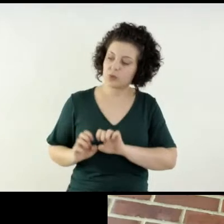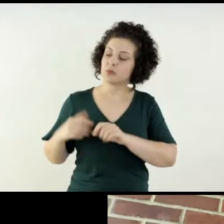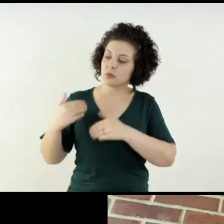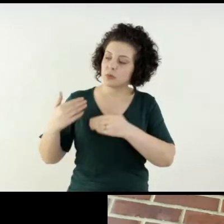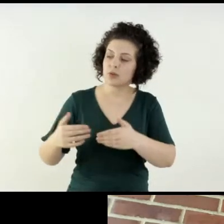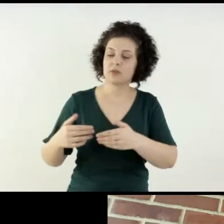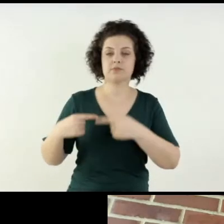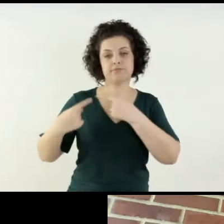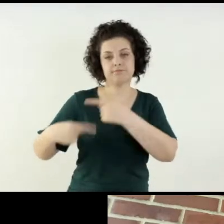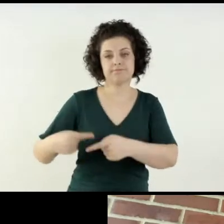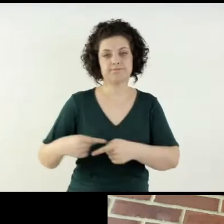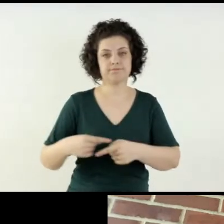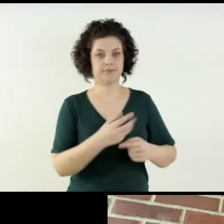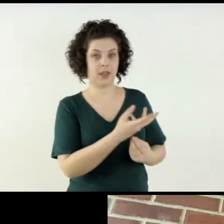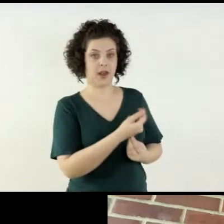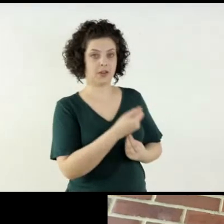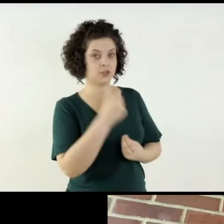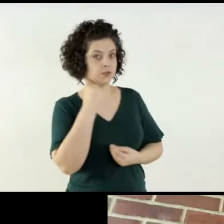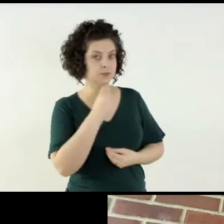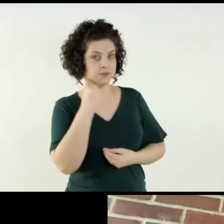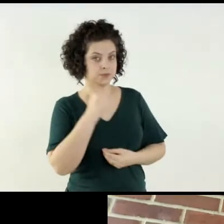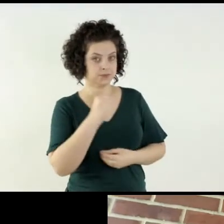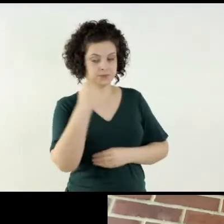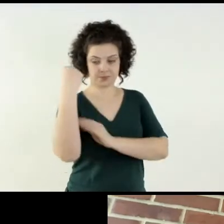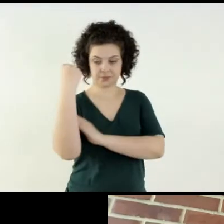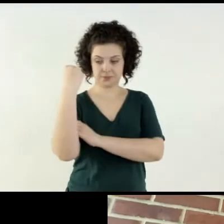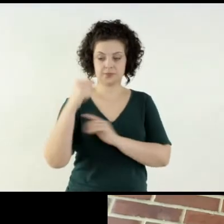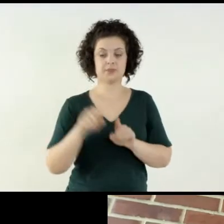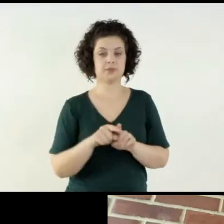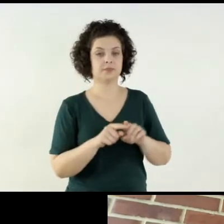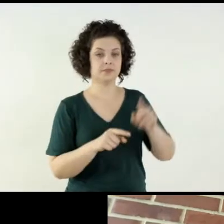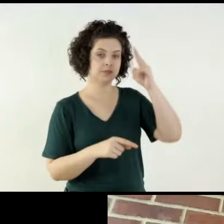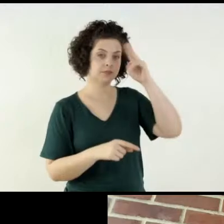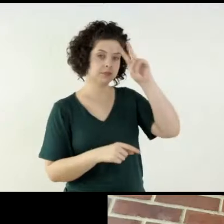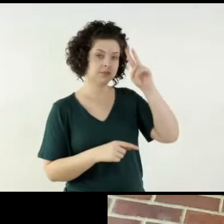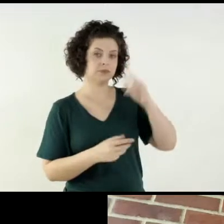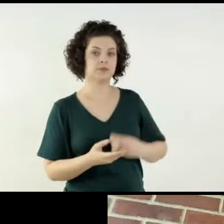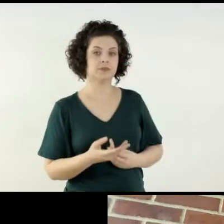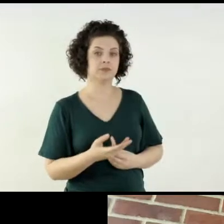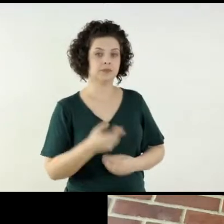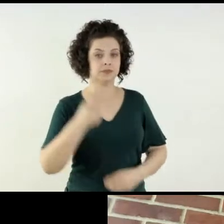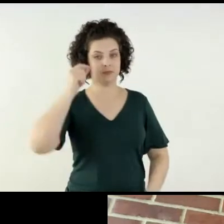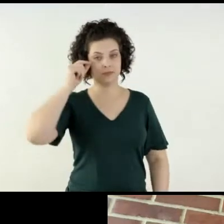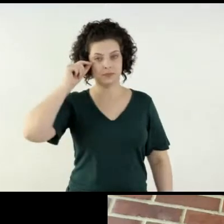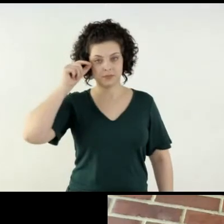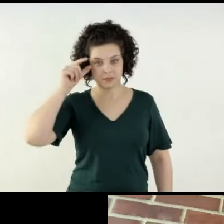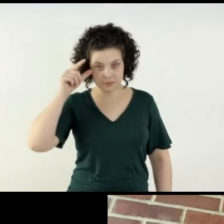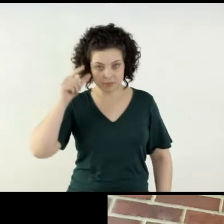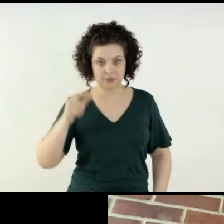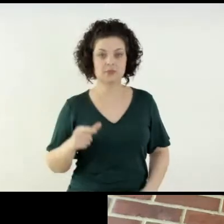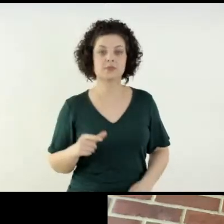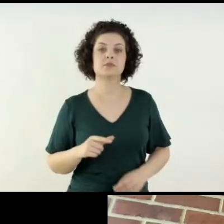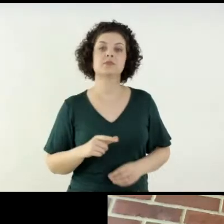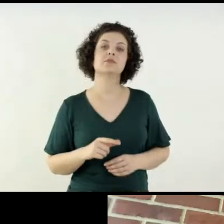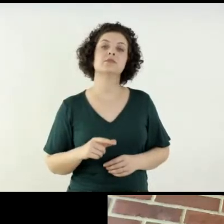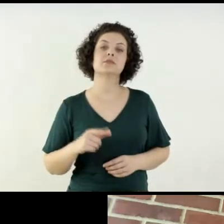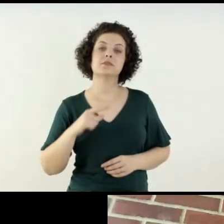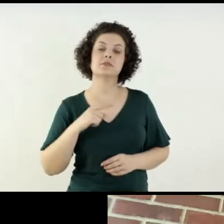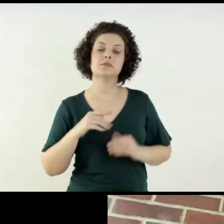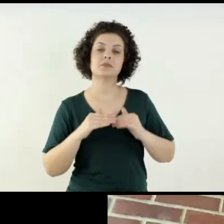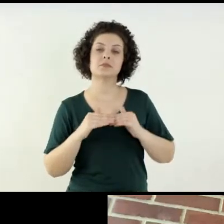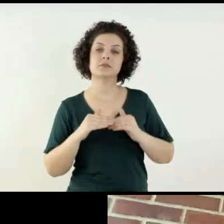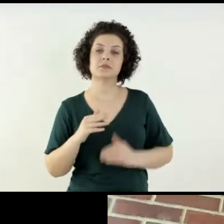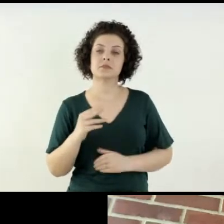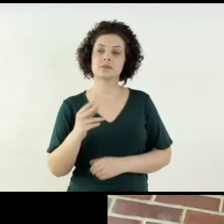history. It's a work that consists of over 200 long panels, each